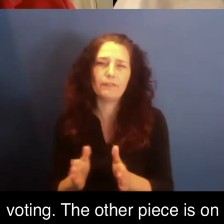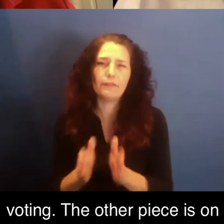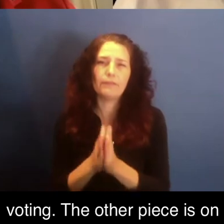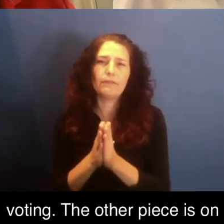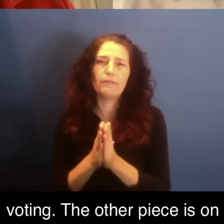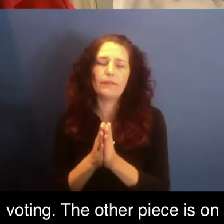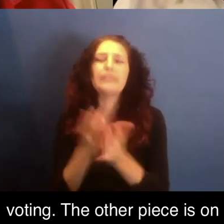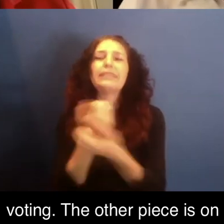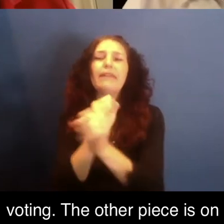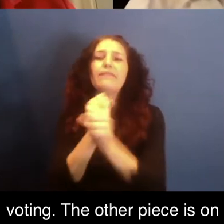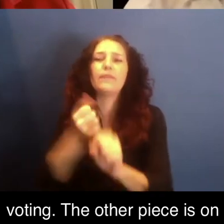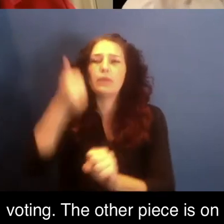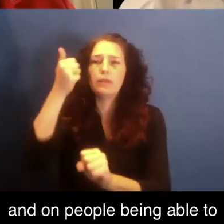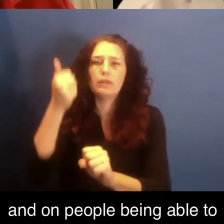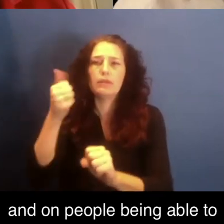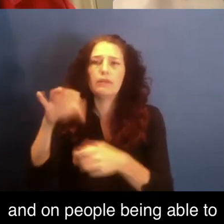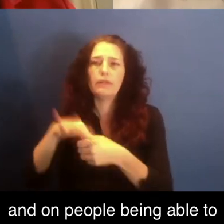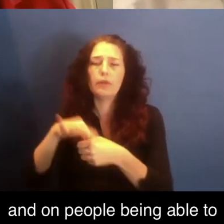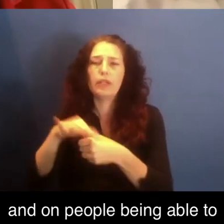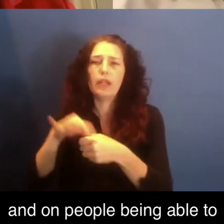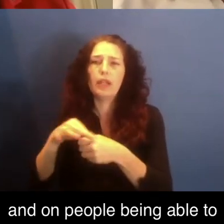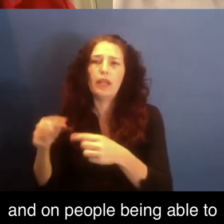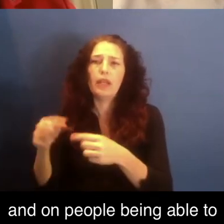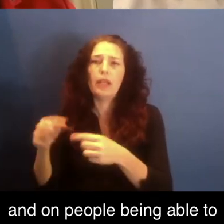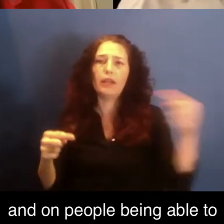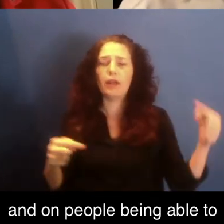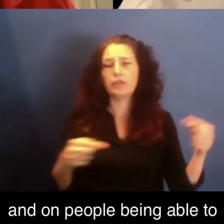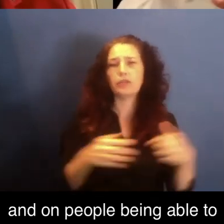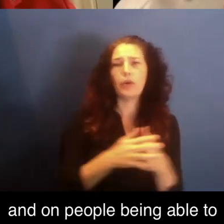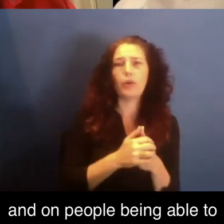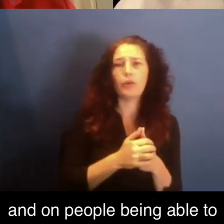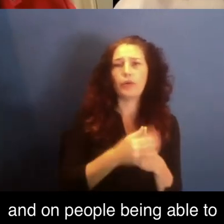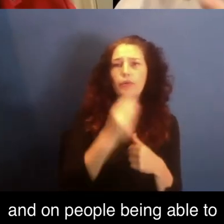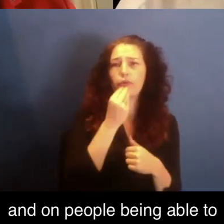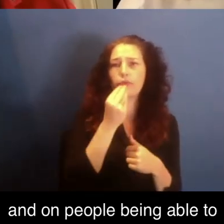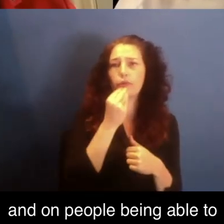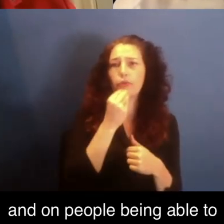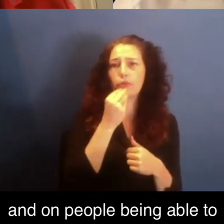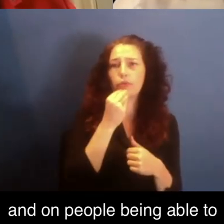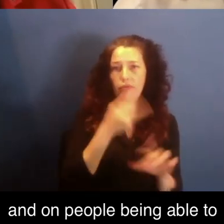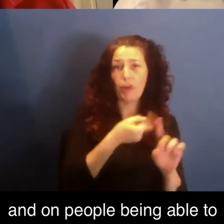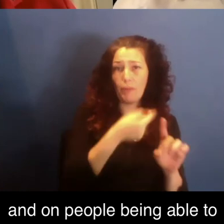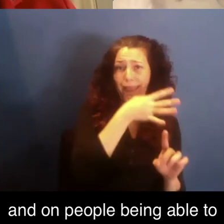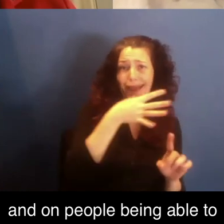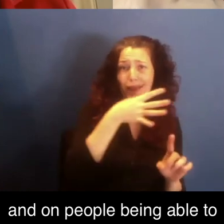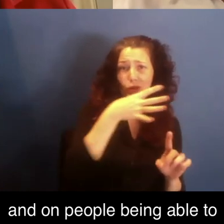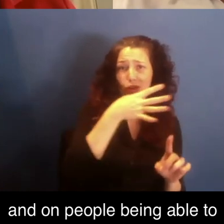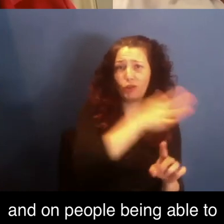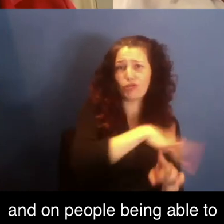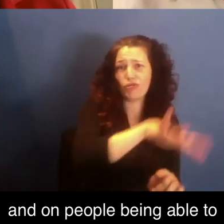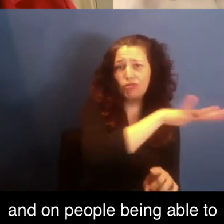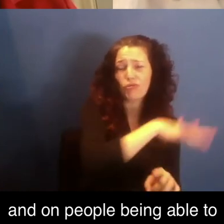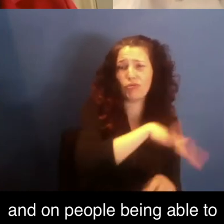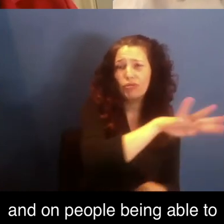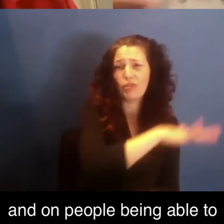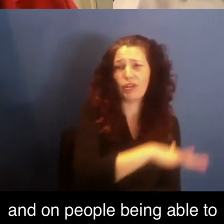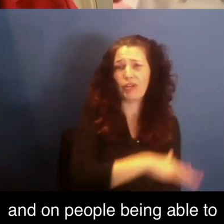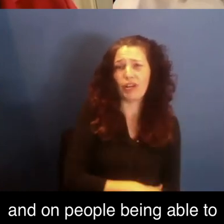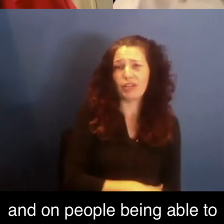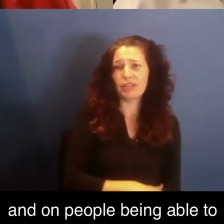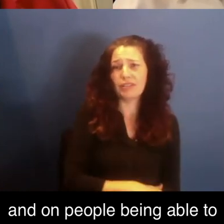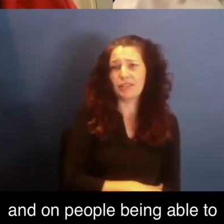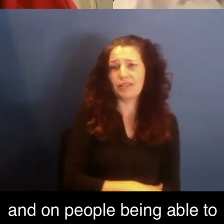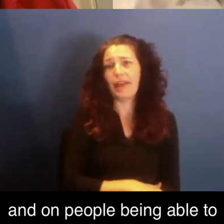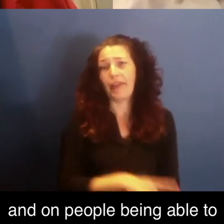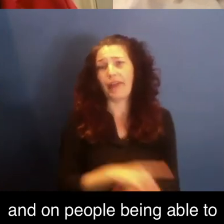from agriculture, you know, and on people being able to, to people being able to buy food on,